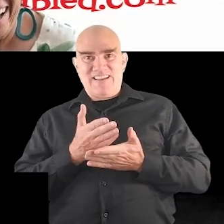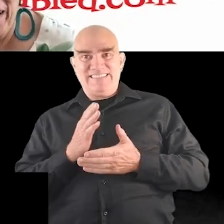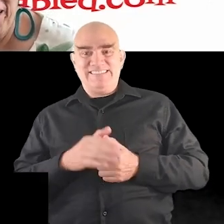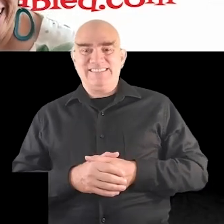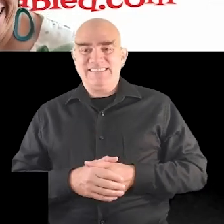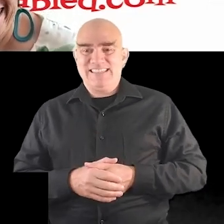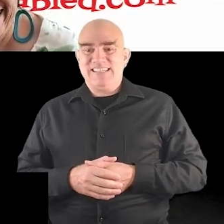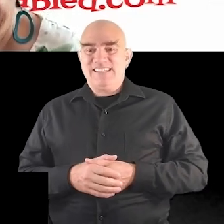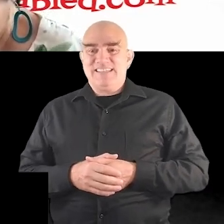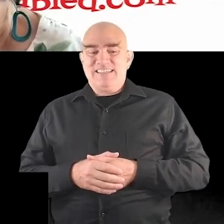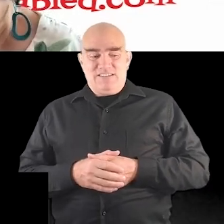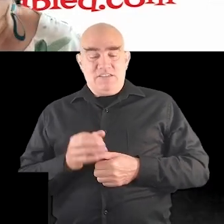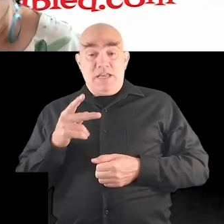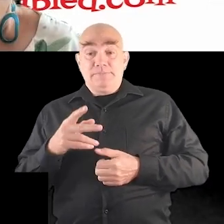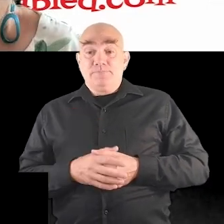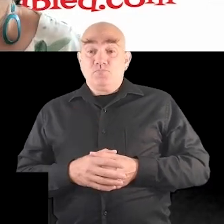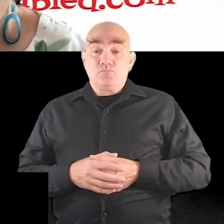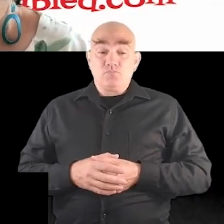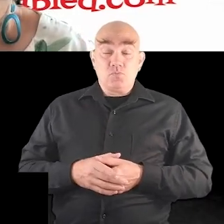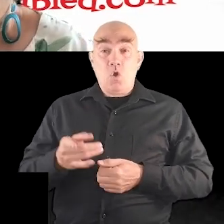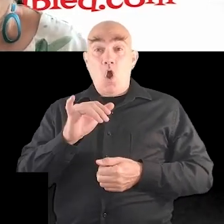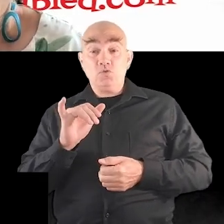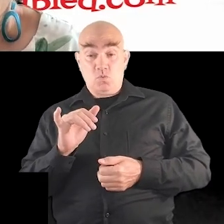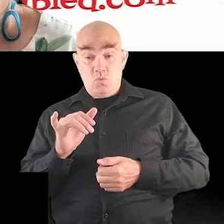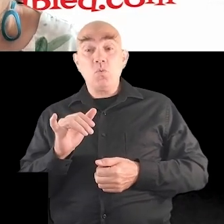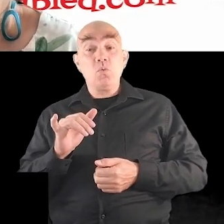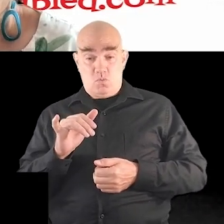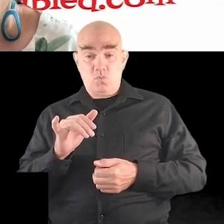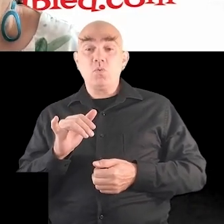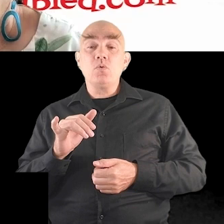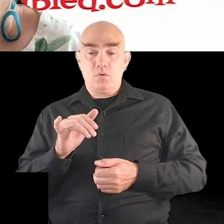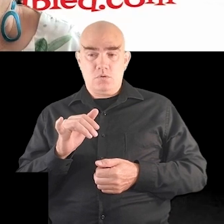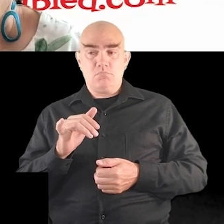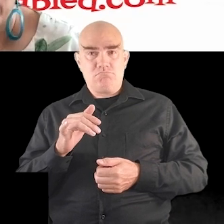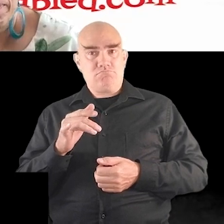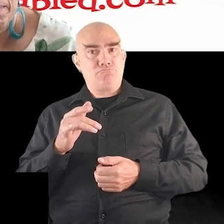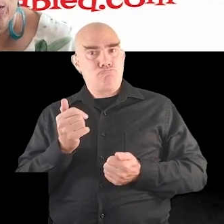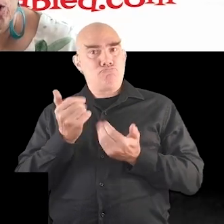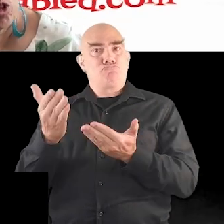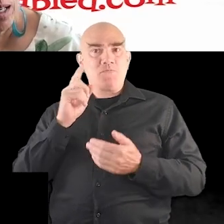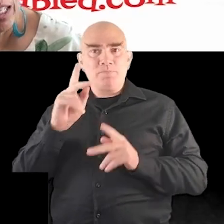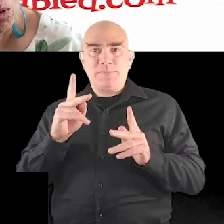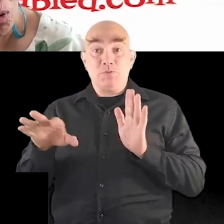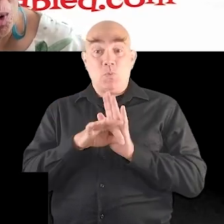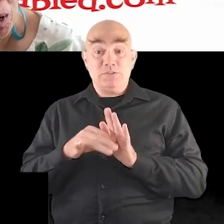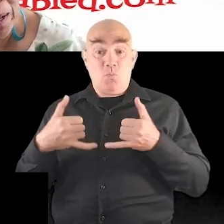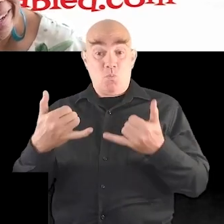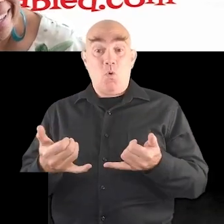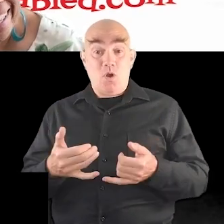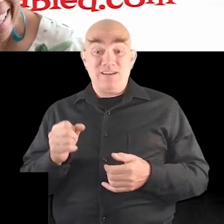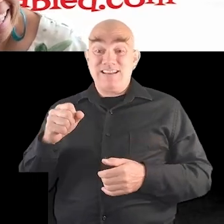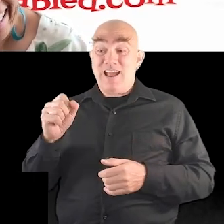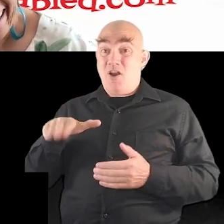Okay. All right. Okay. You're also up for the People's Choice